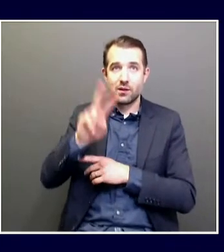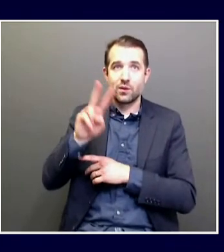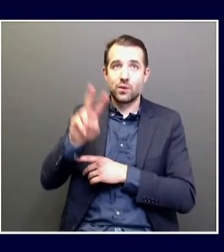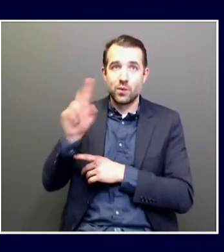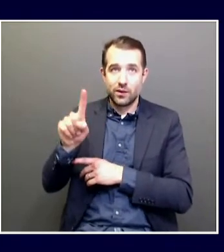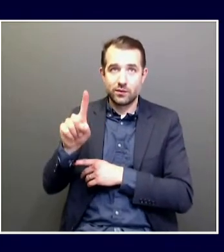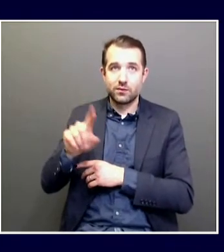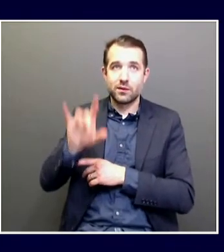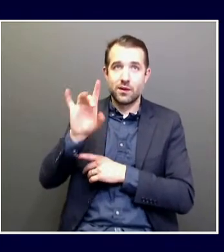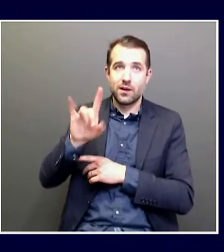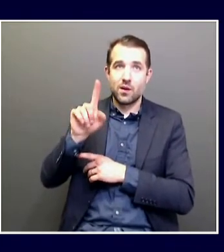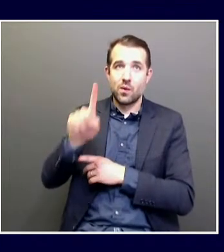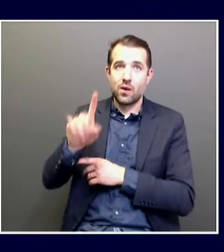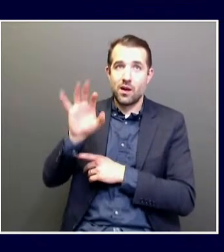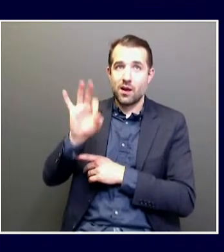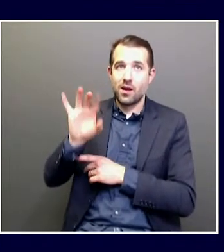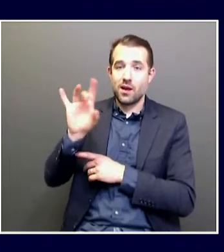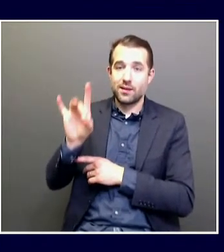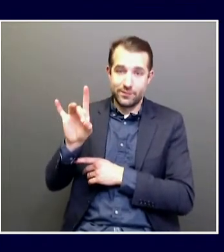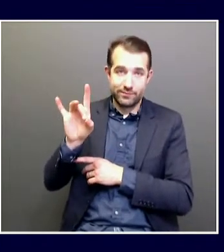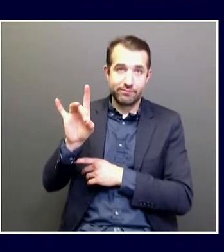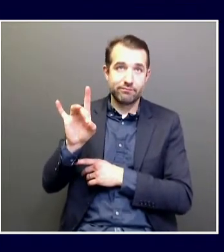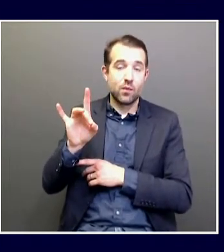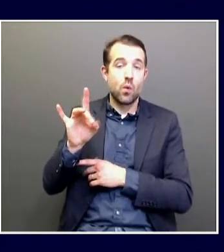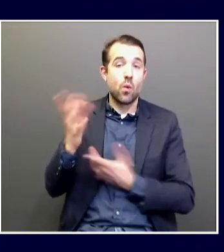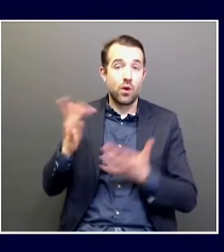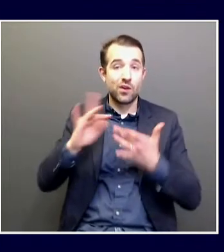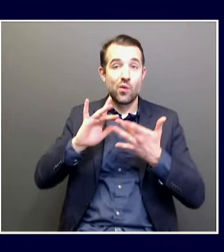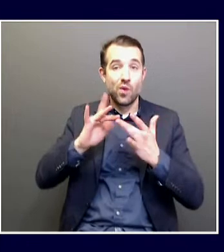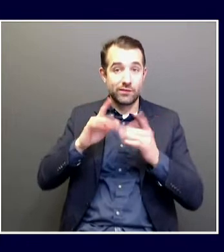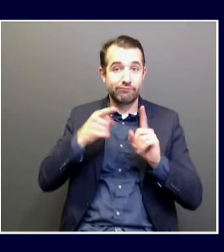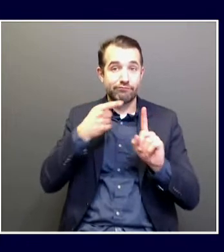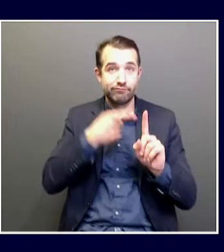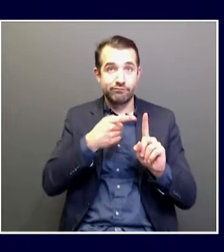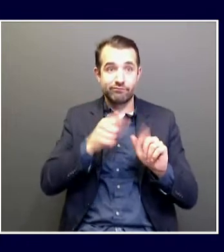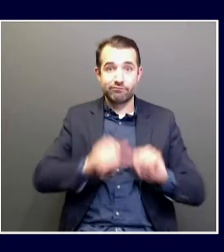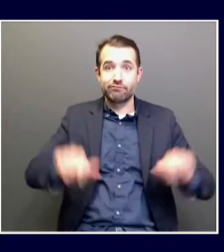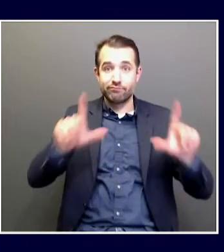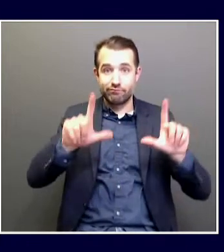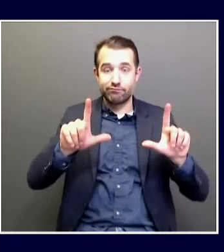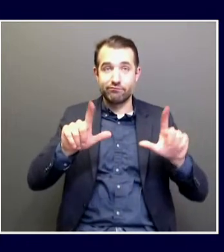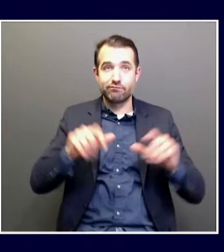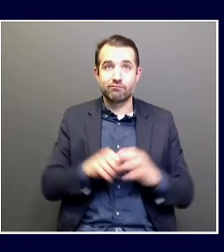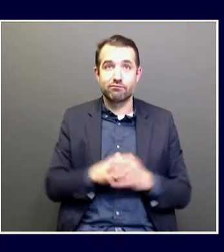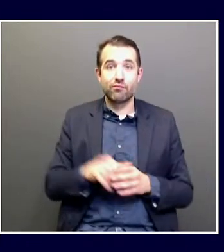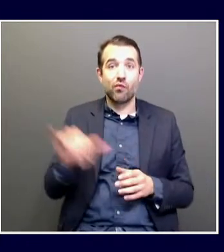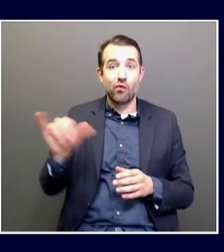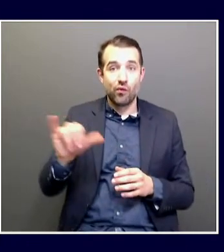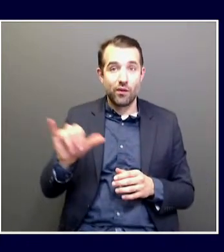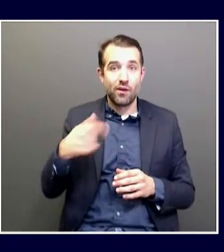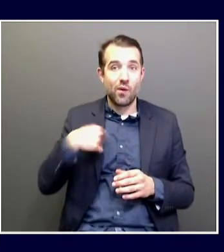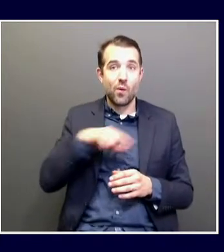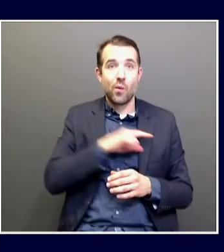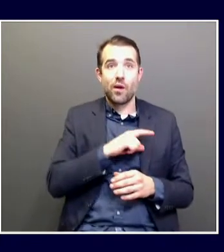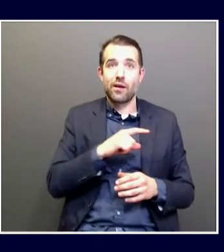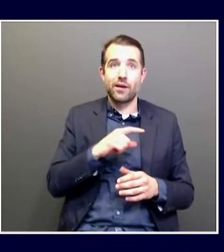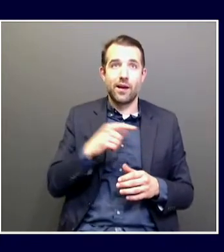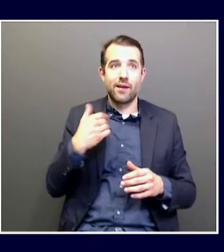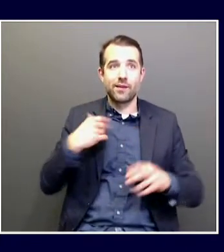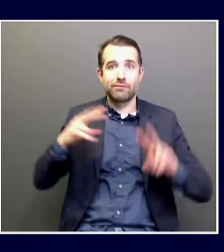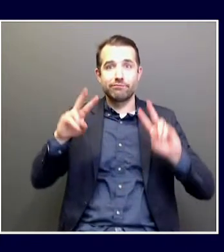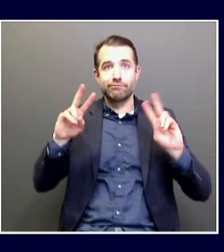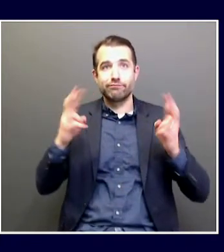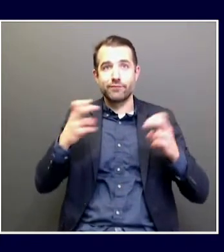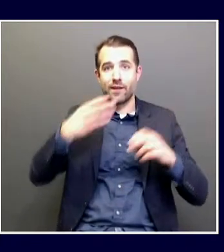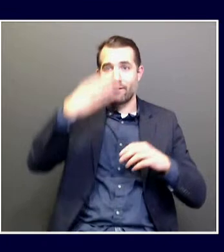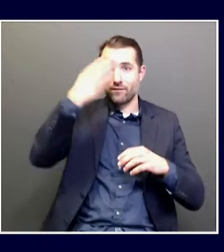207-221-8198 or visit strengthenme.com. We also operate a frontline warn line, which is a dedicated